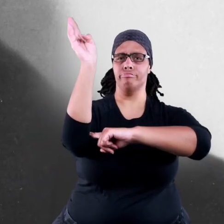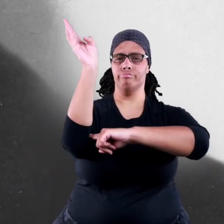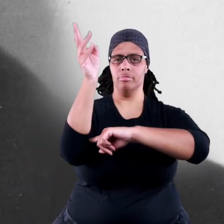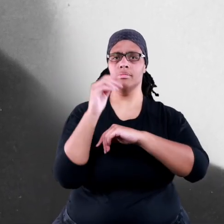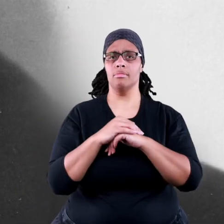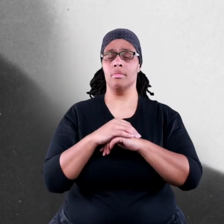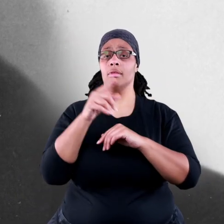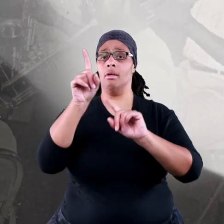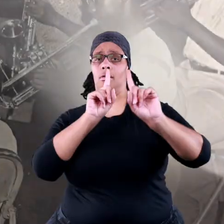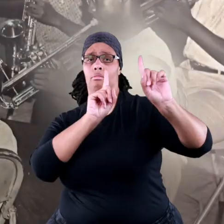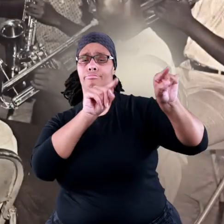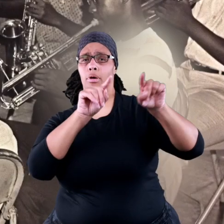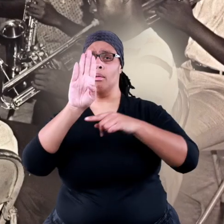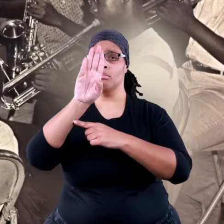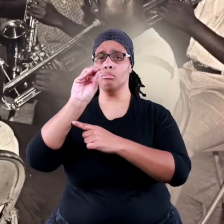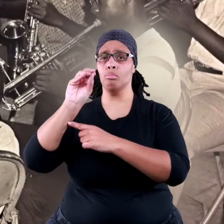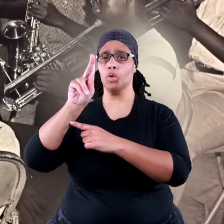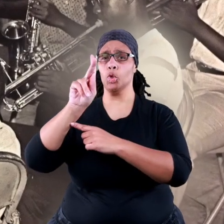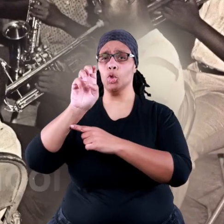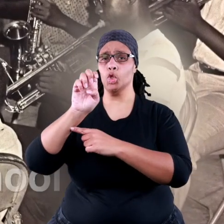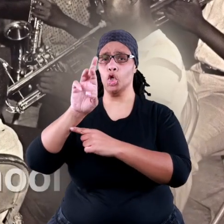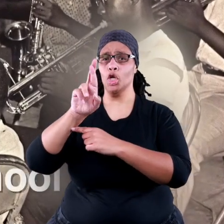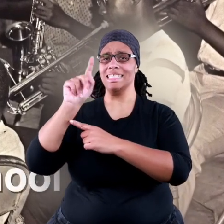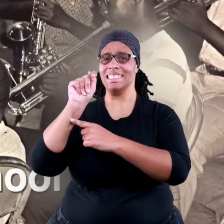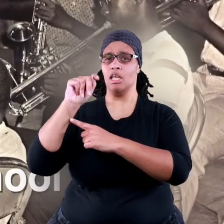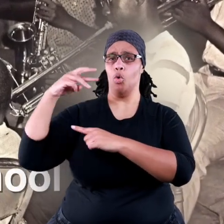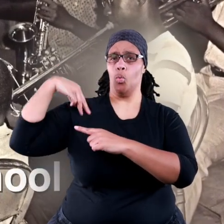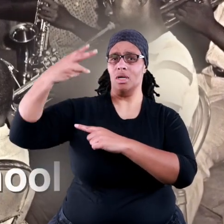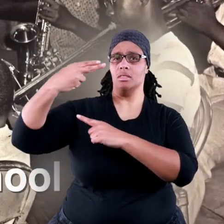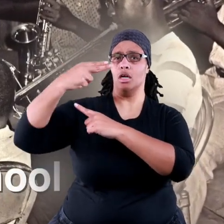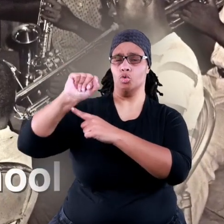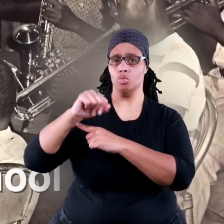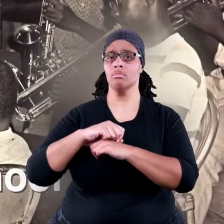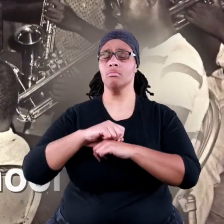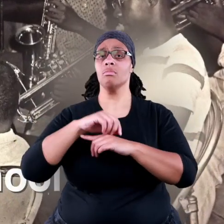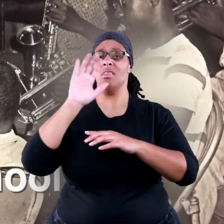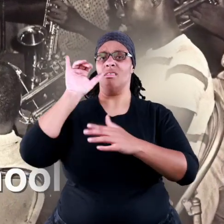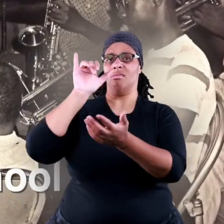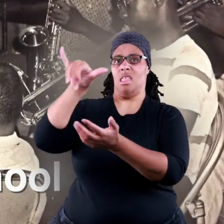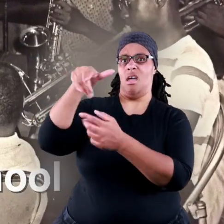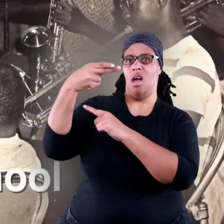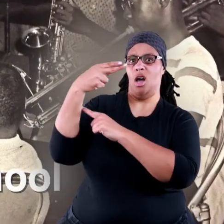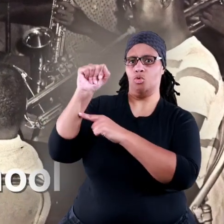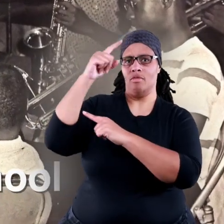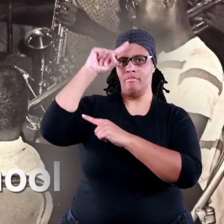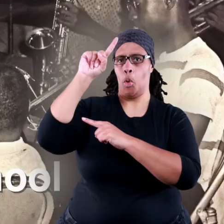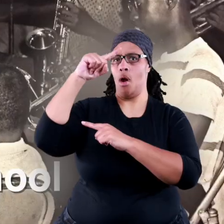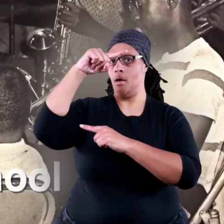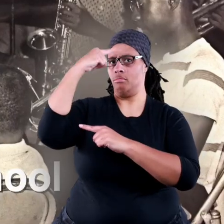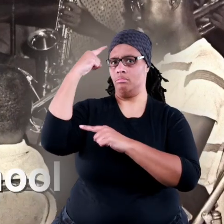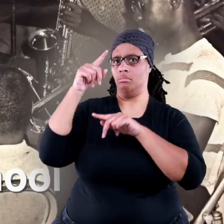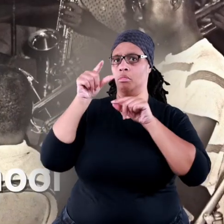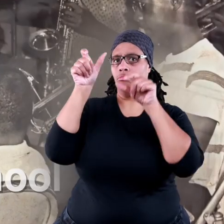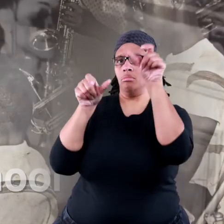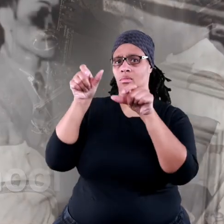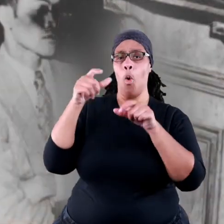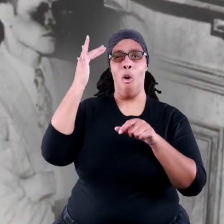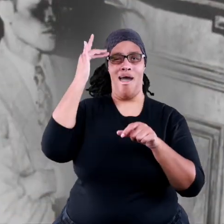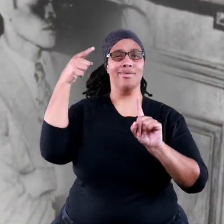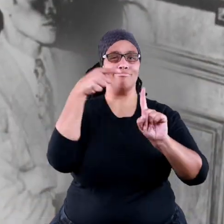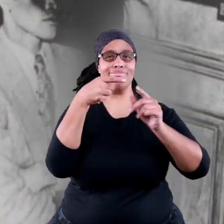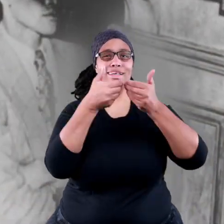at public speaking. He attended Booker T. Washington High School, a high school for blacks because